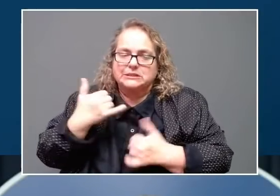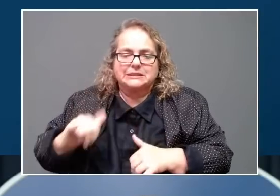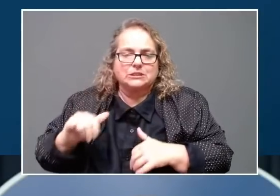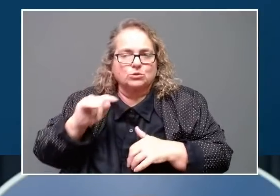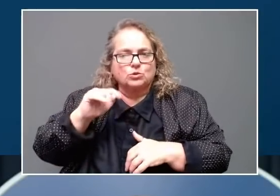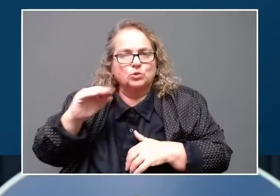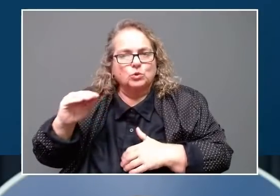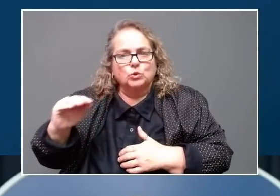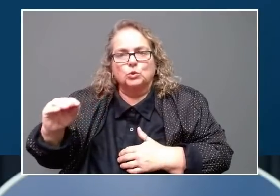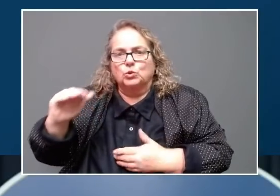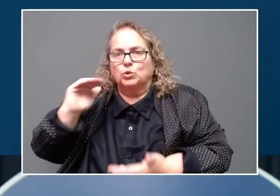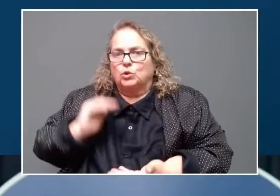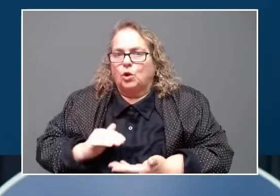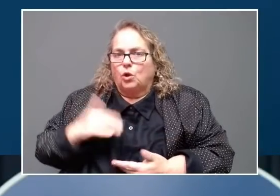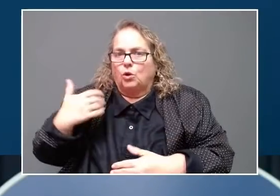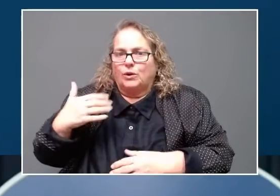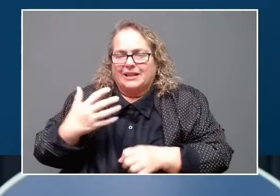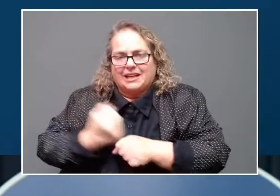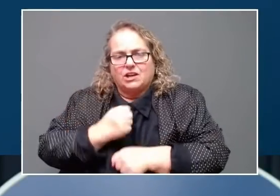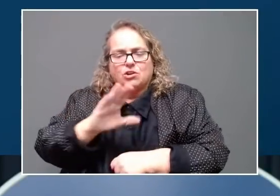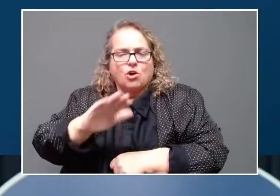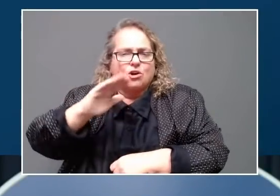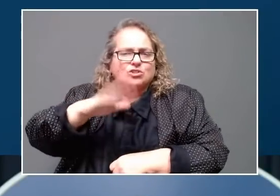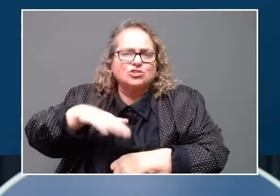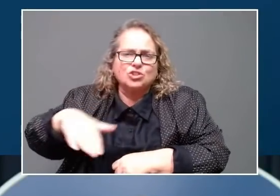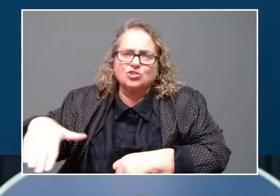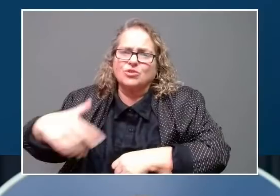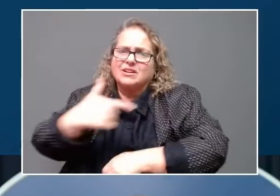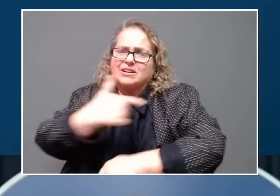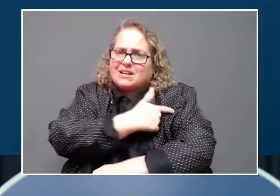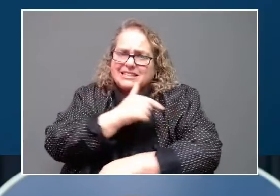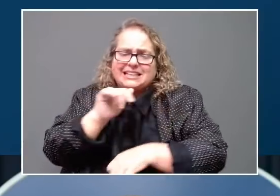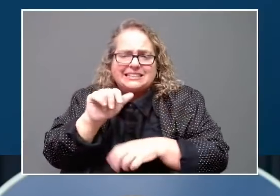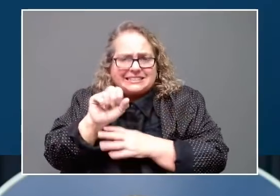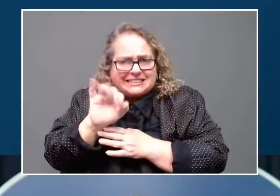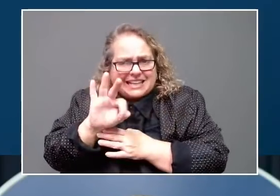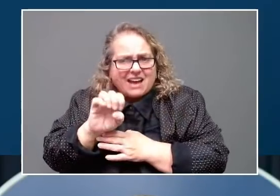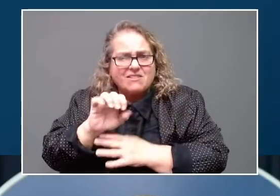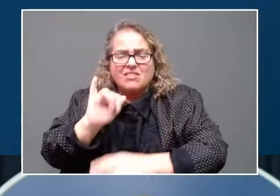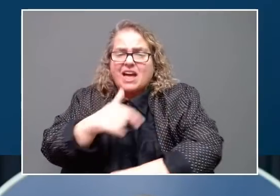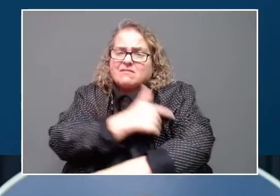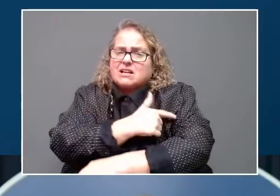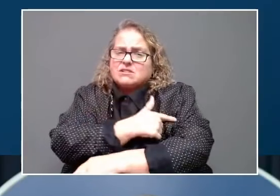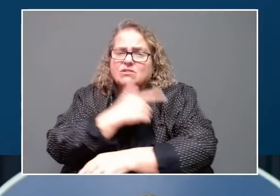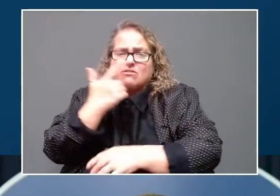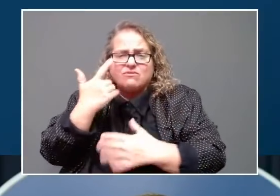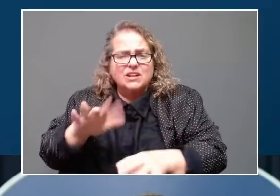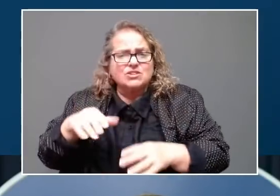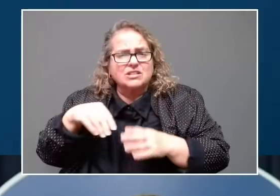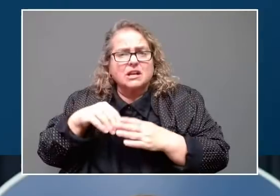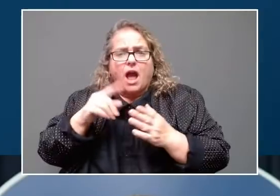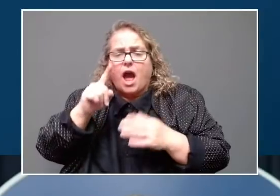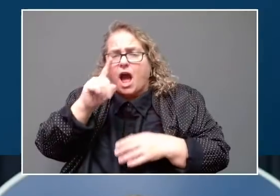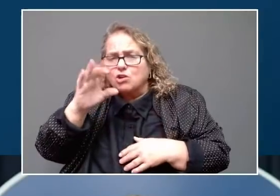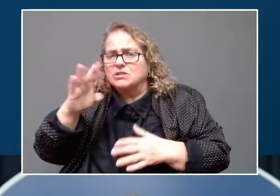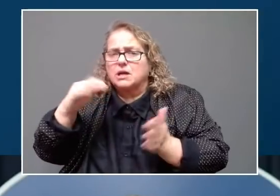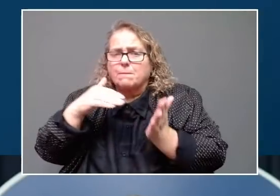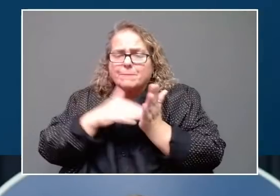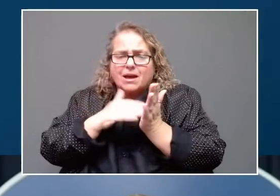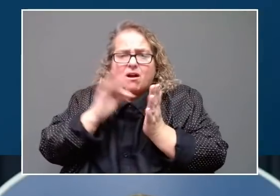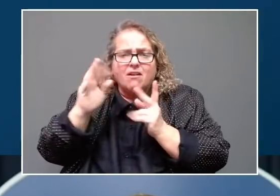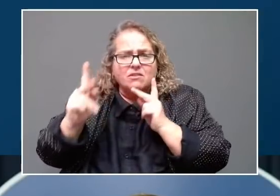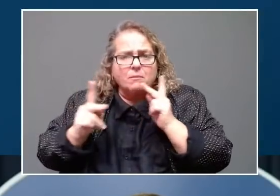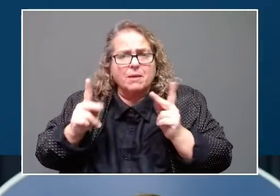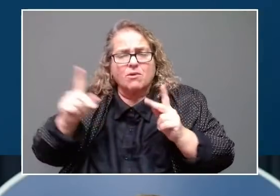child vaccinated. It's safe. This vaccine has gone into hundreds of millions of people under more scrutiny than ever